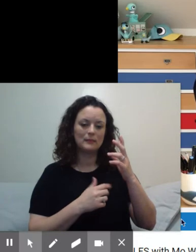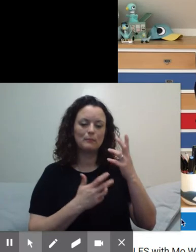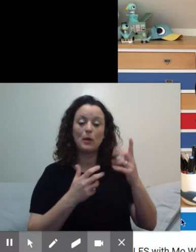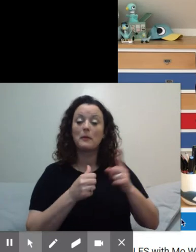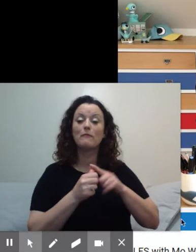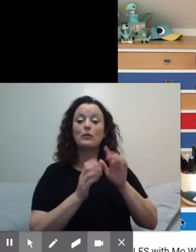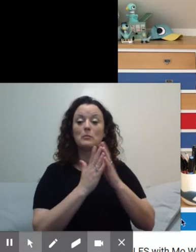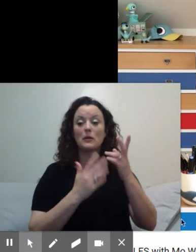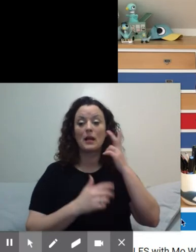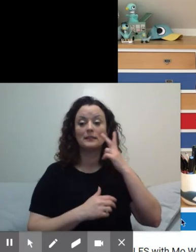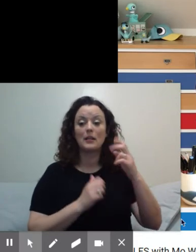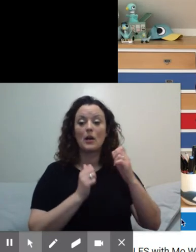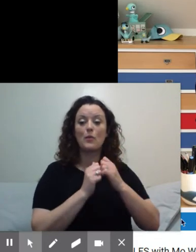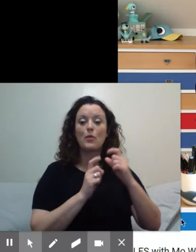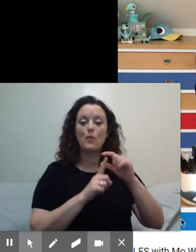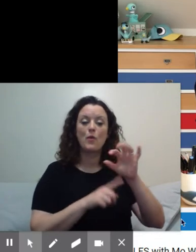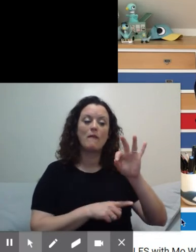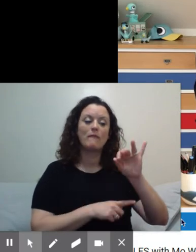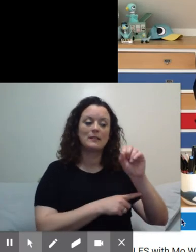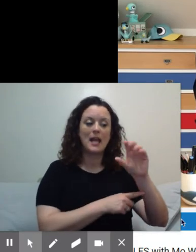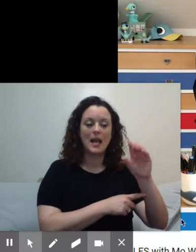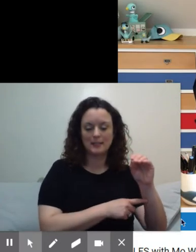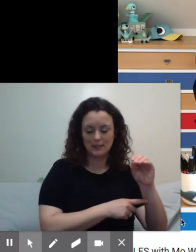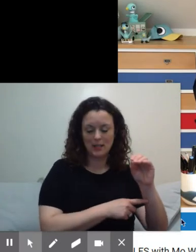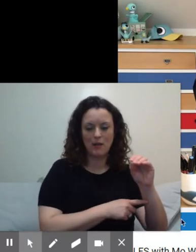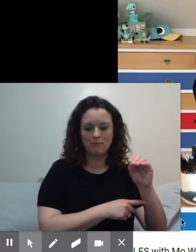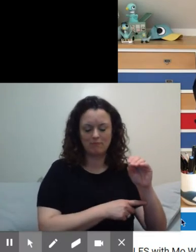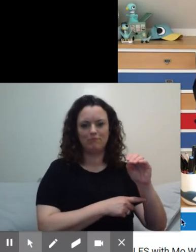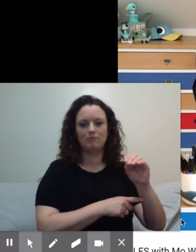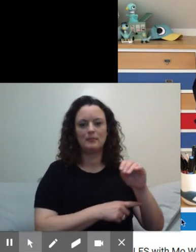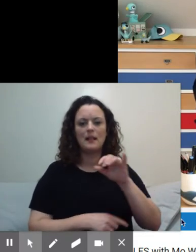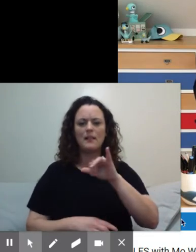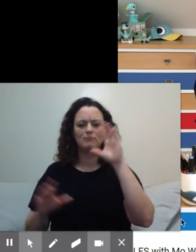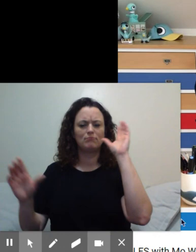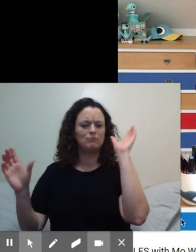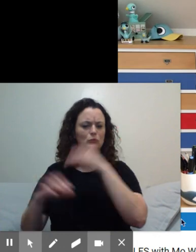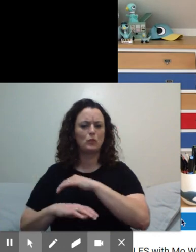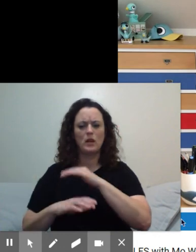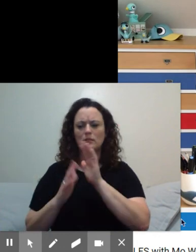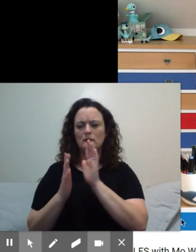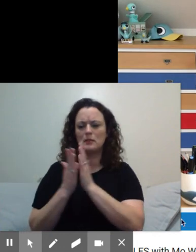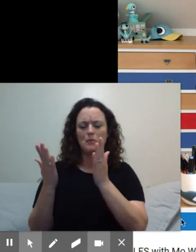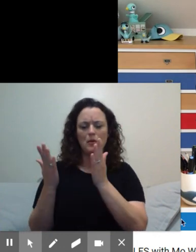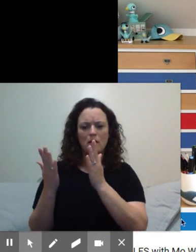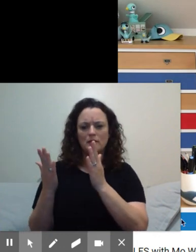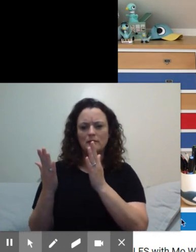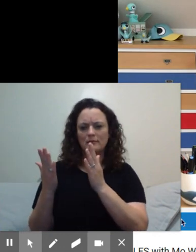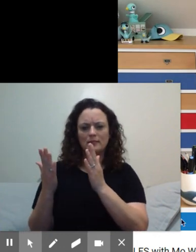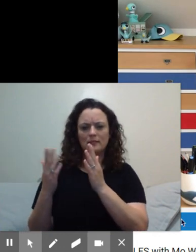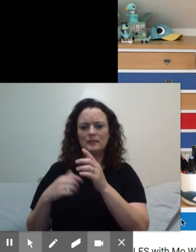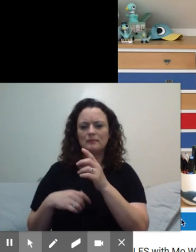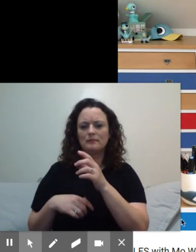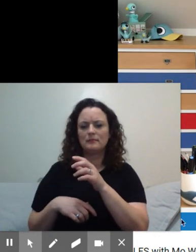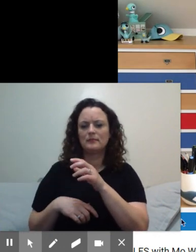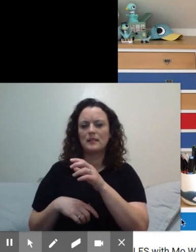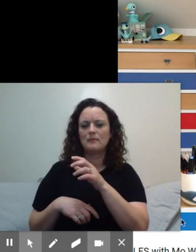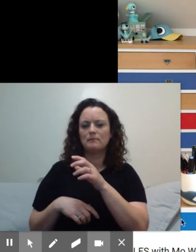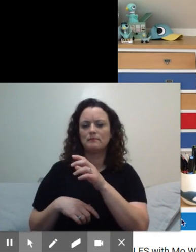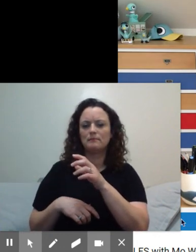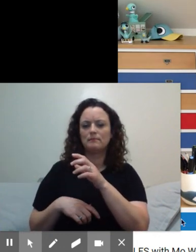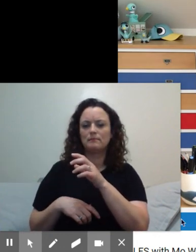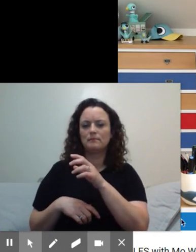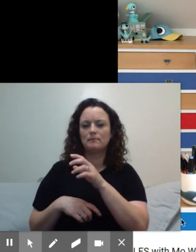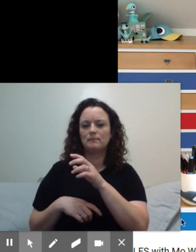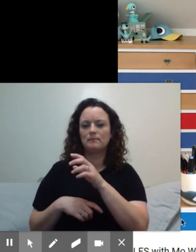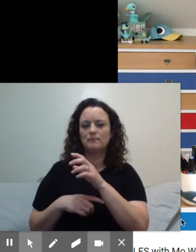this is just the weirdest book ever, Harold and Hog Pretend for Real. I love both of these books. I'm